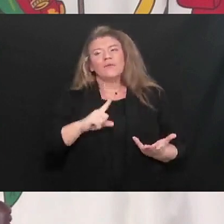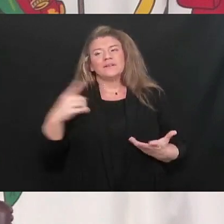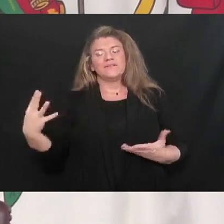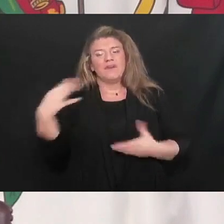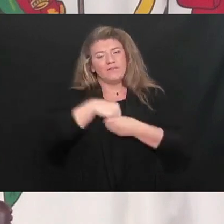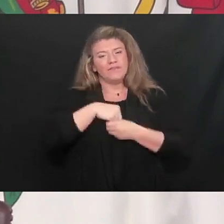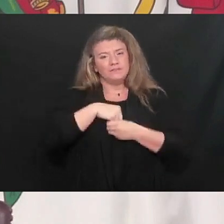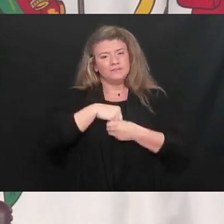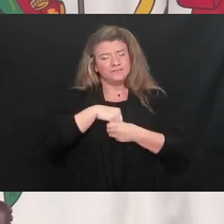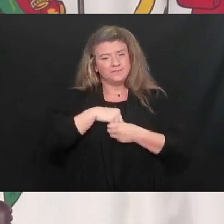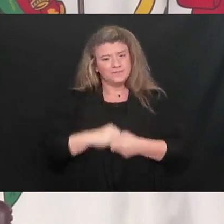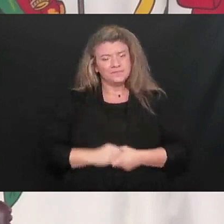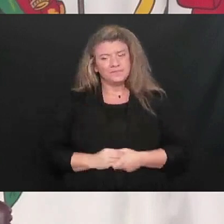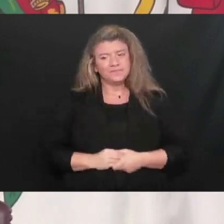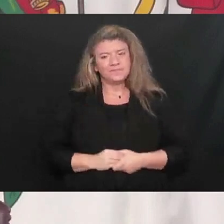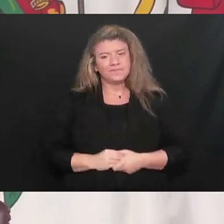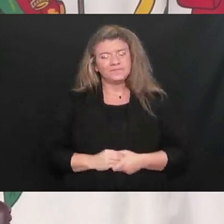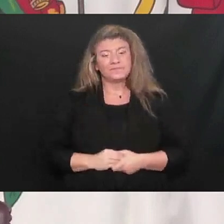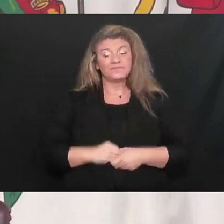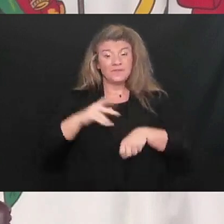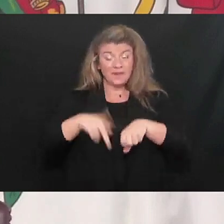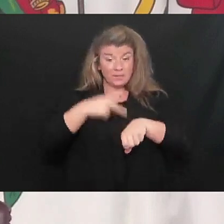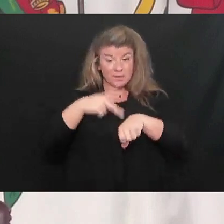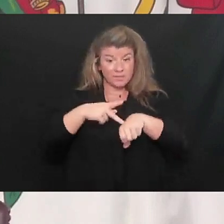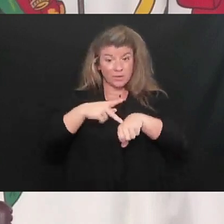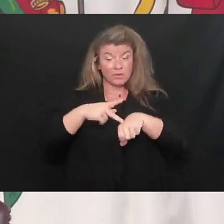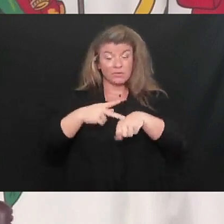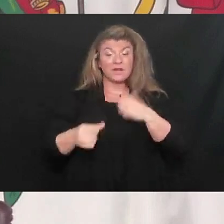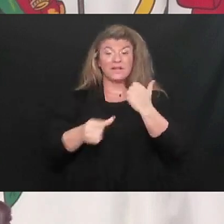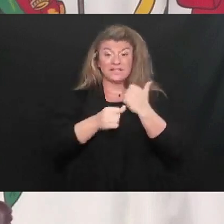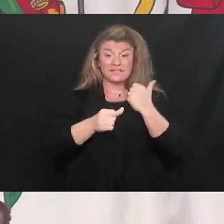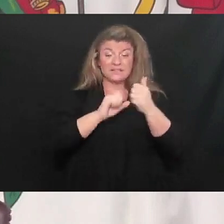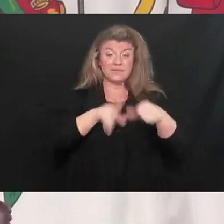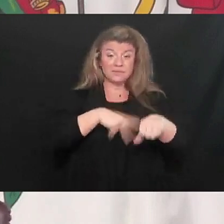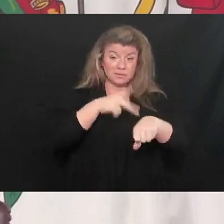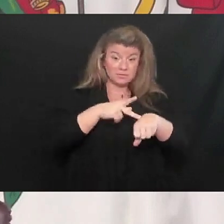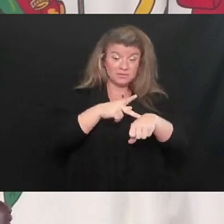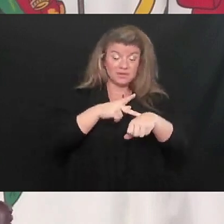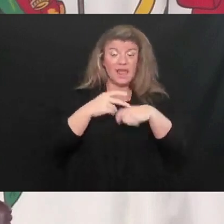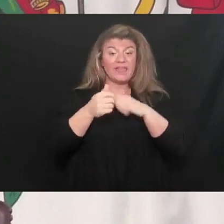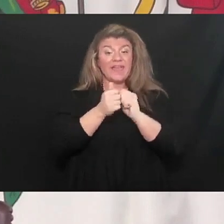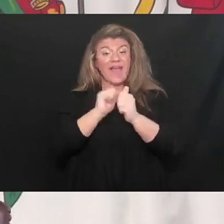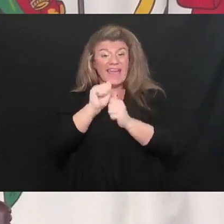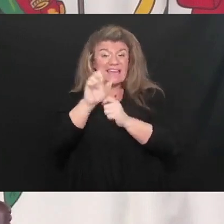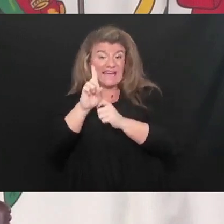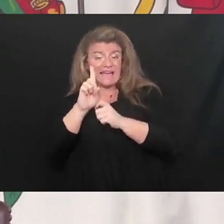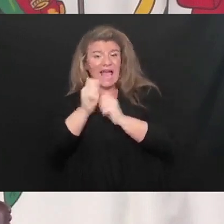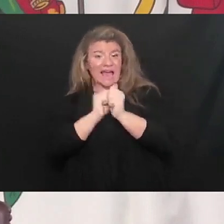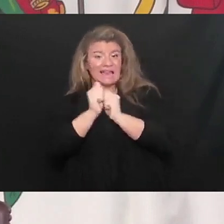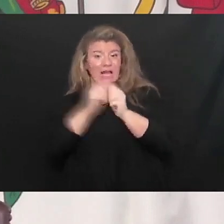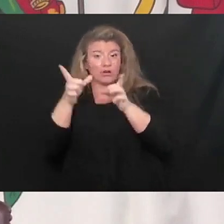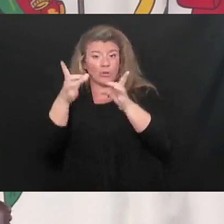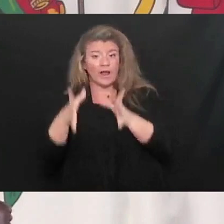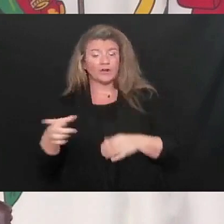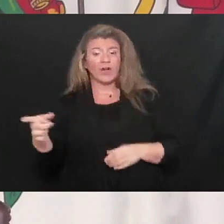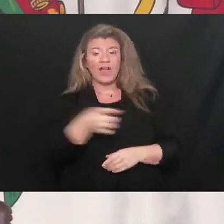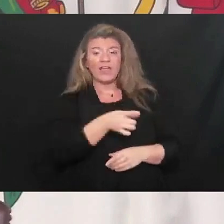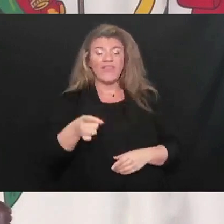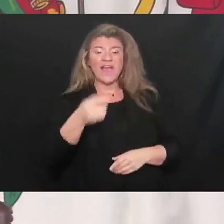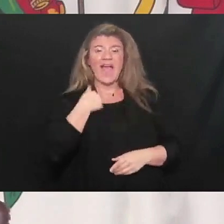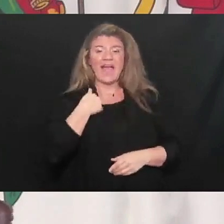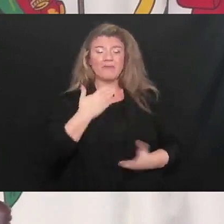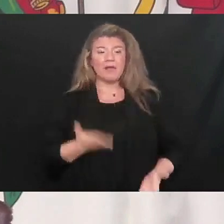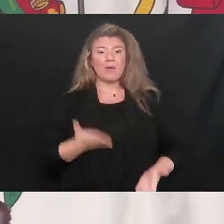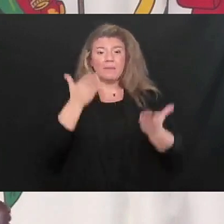way. The principal, the assistant principal, the athletic director, they have to make a recommendation